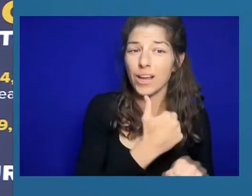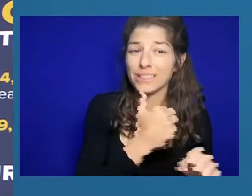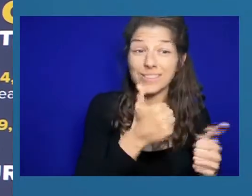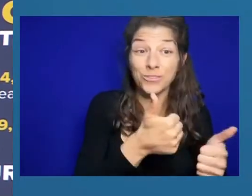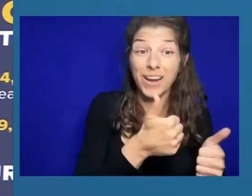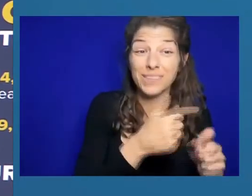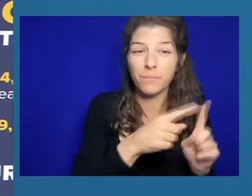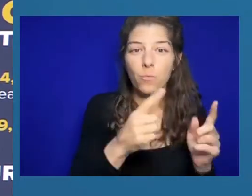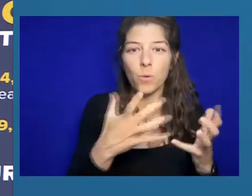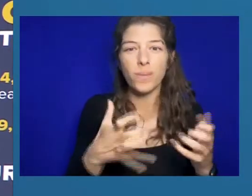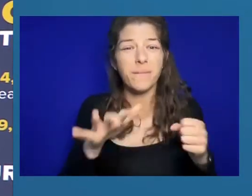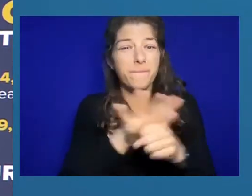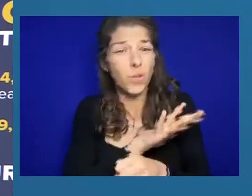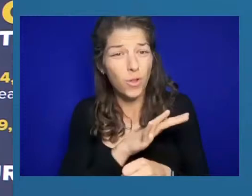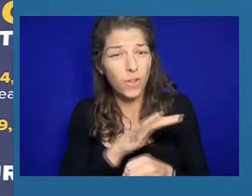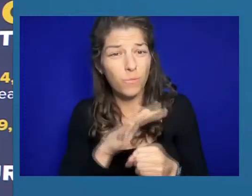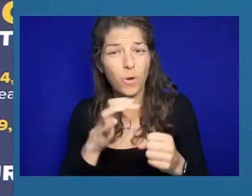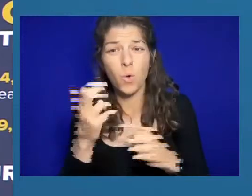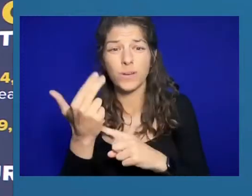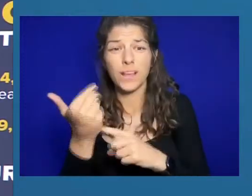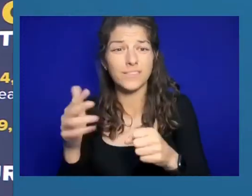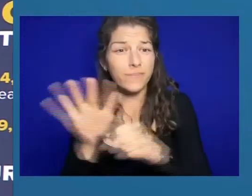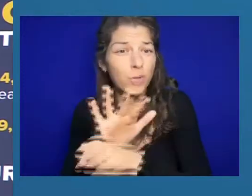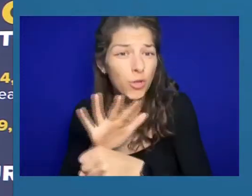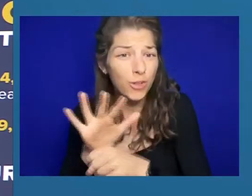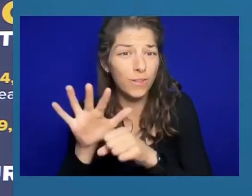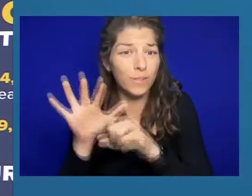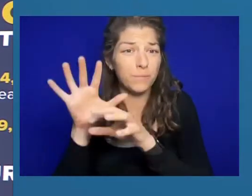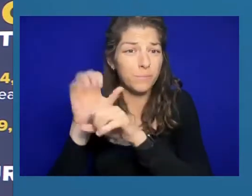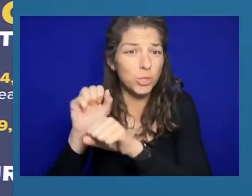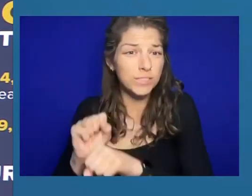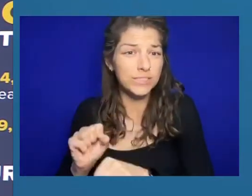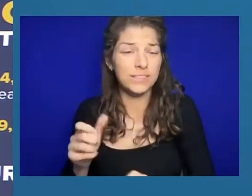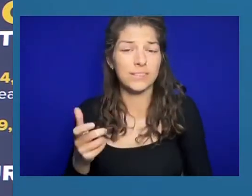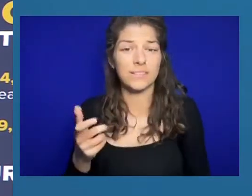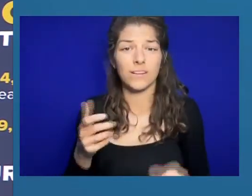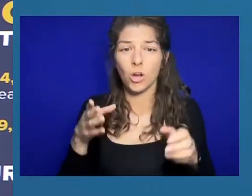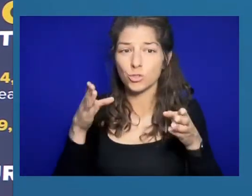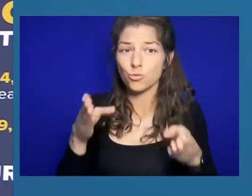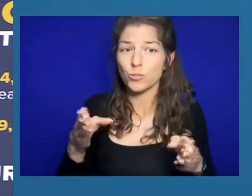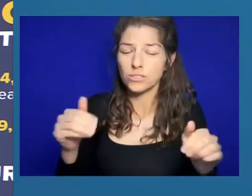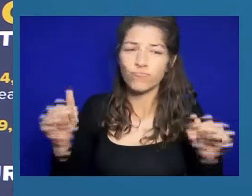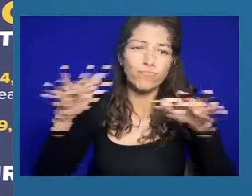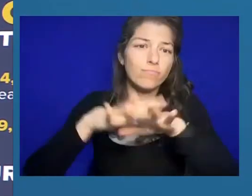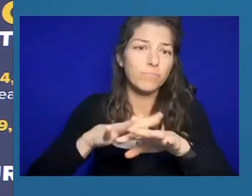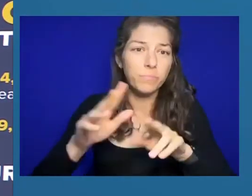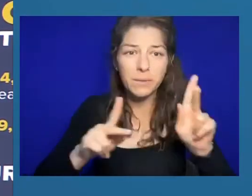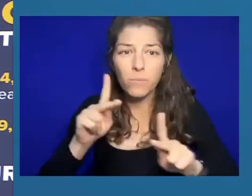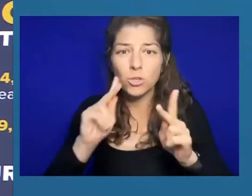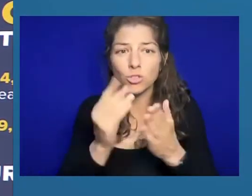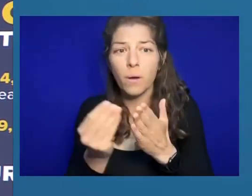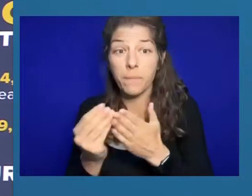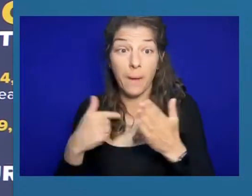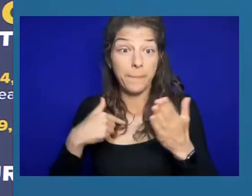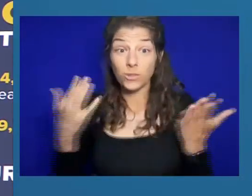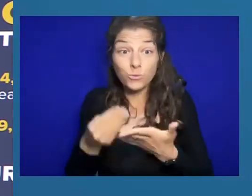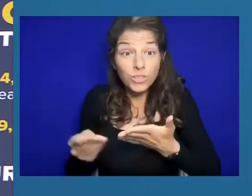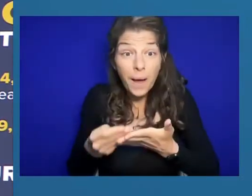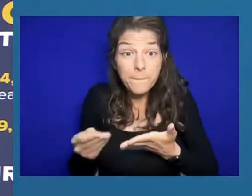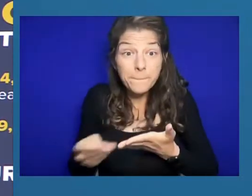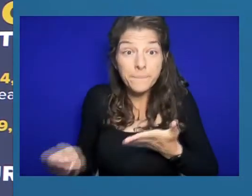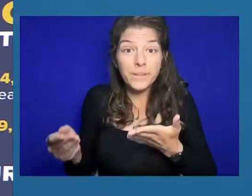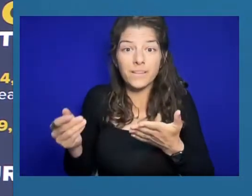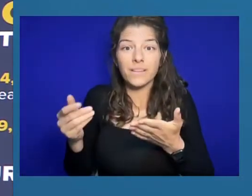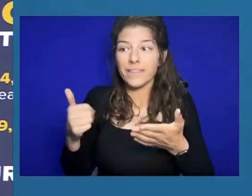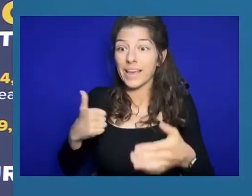them crowded. We want our hotels booked. Our streets populated with people who are going to shop. I'm here to shop, but I can't make up for all the